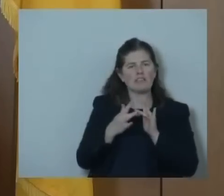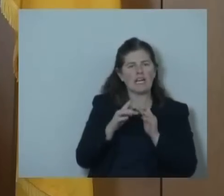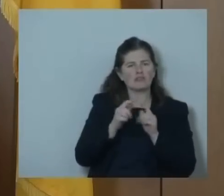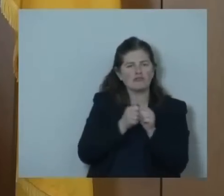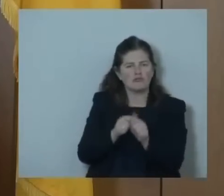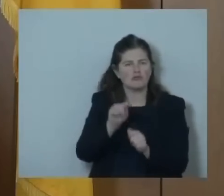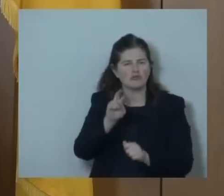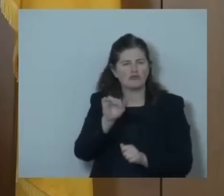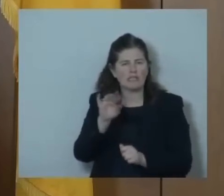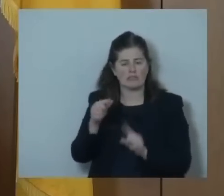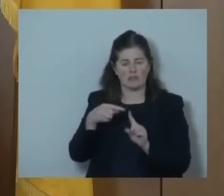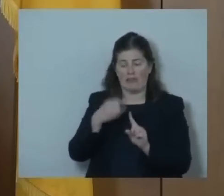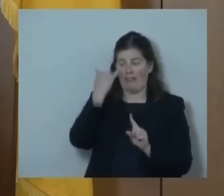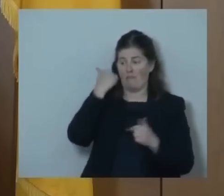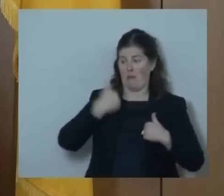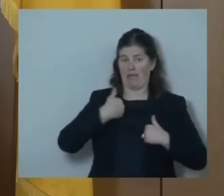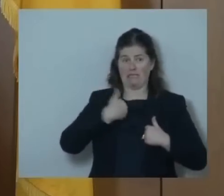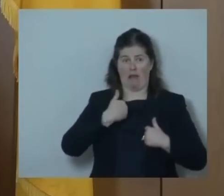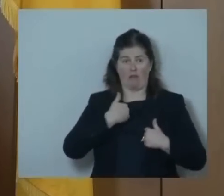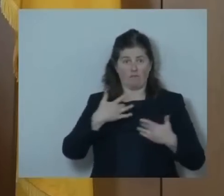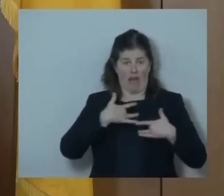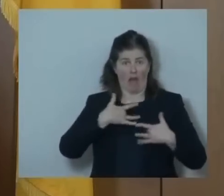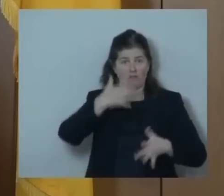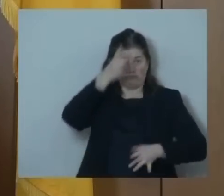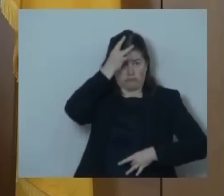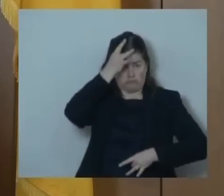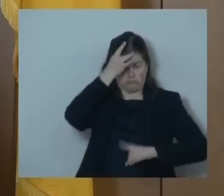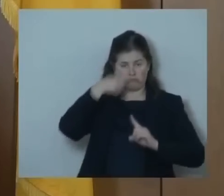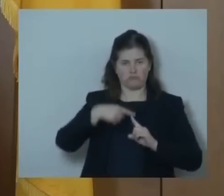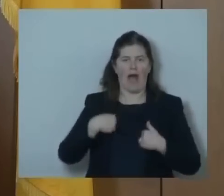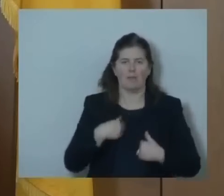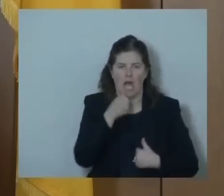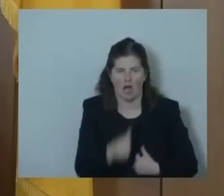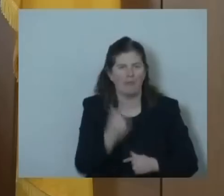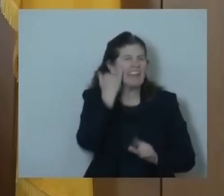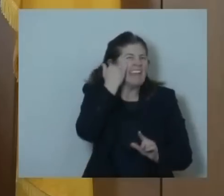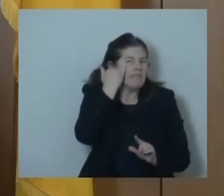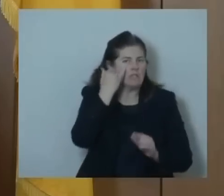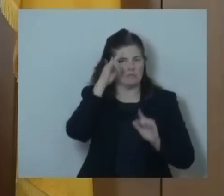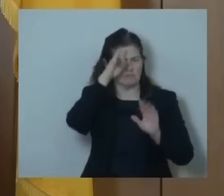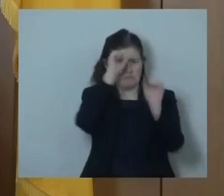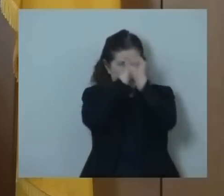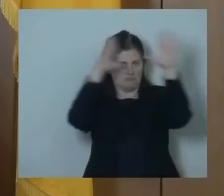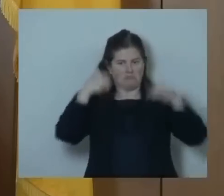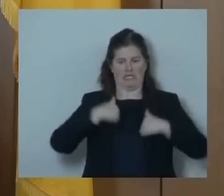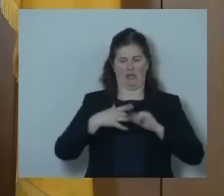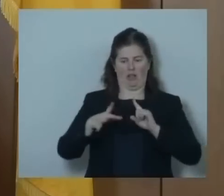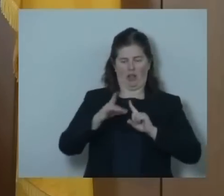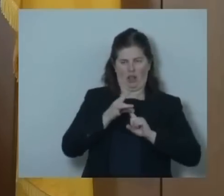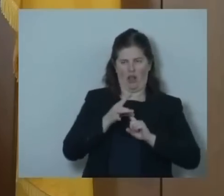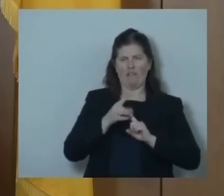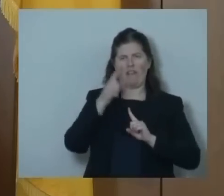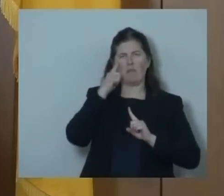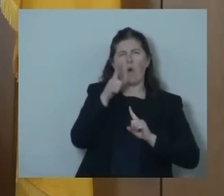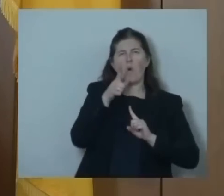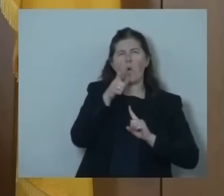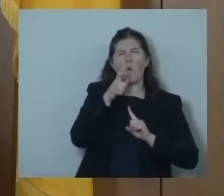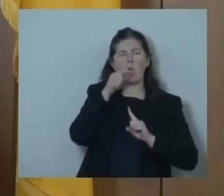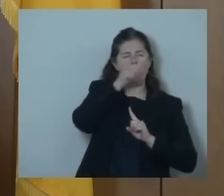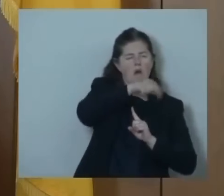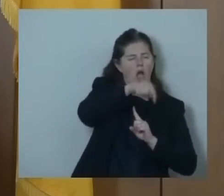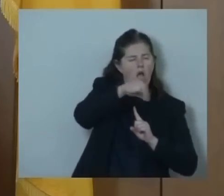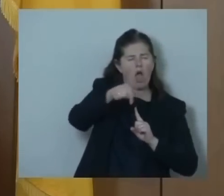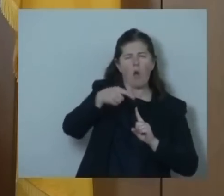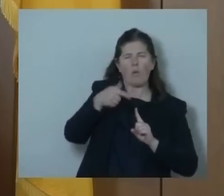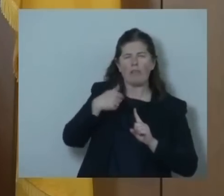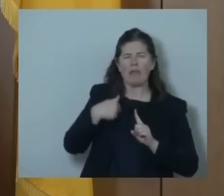that if I am COVID-19 positive, and I am not, that then I have to think about everyone that might have been in